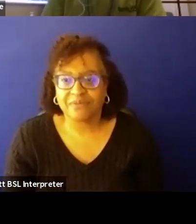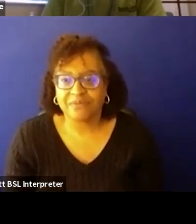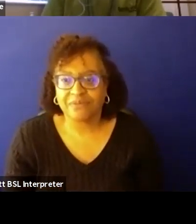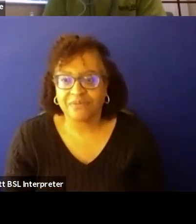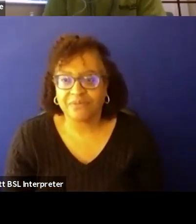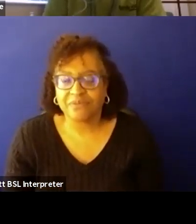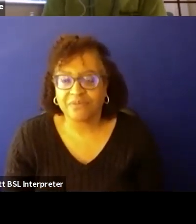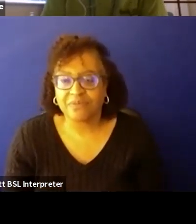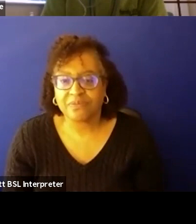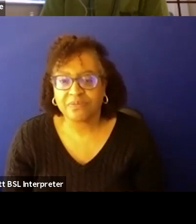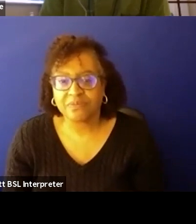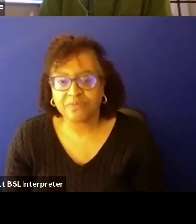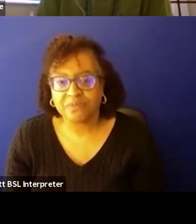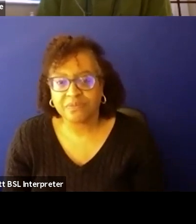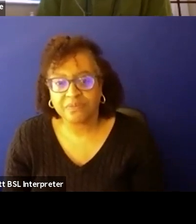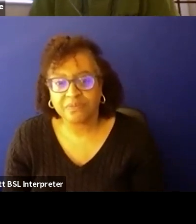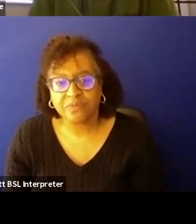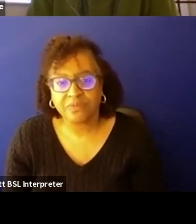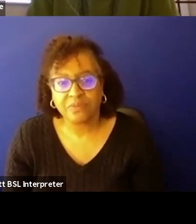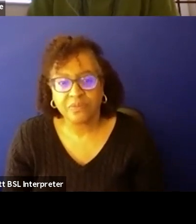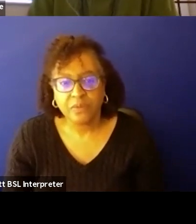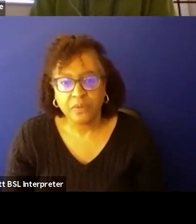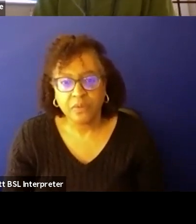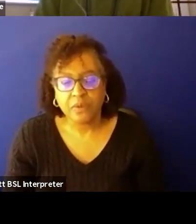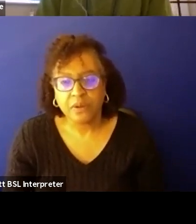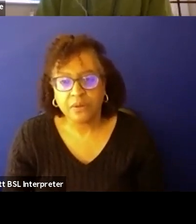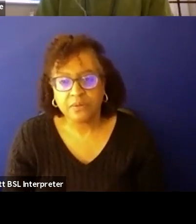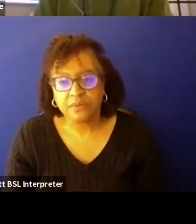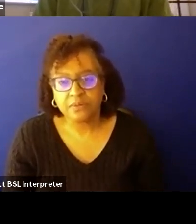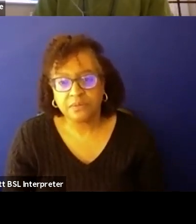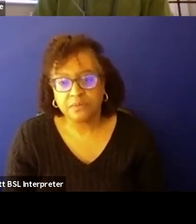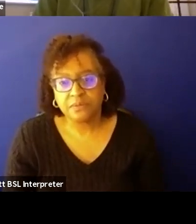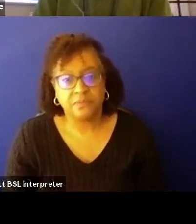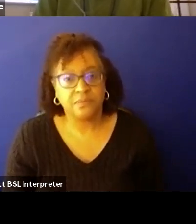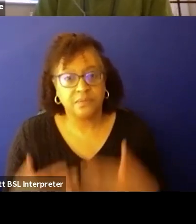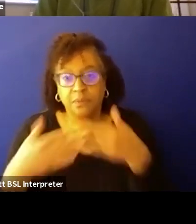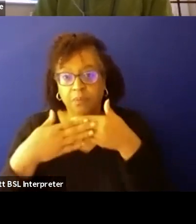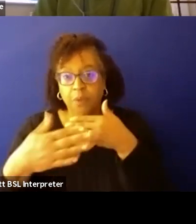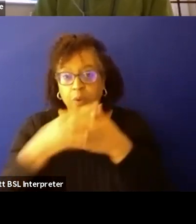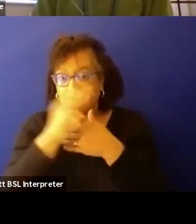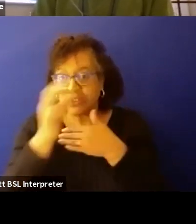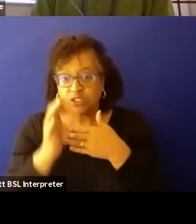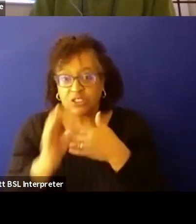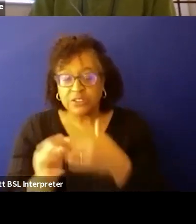Thank you, Jason. Any more questions before Tony move on?